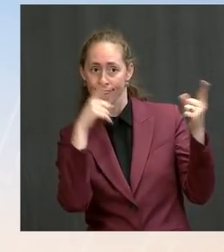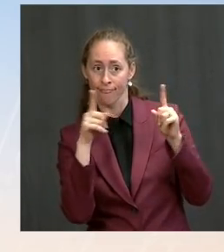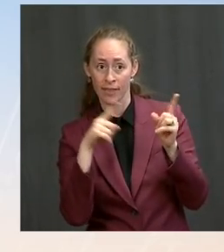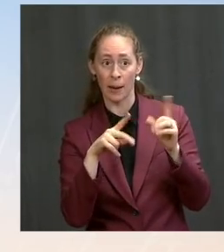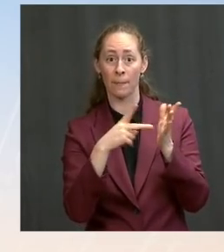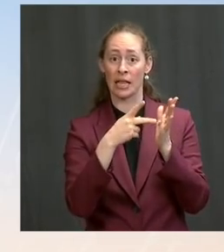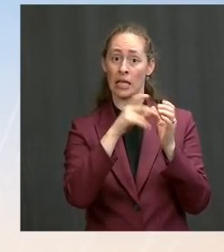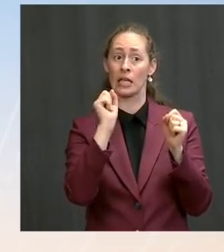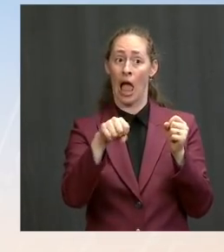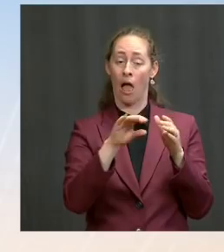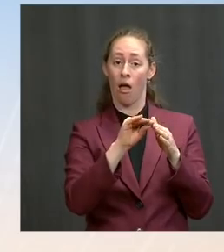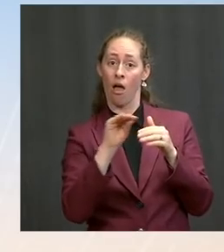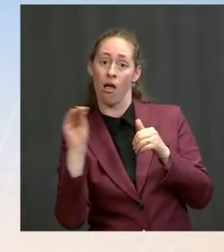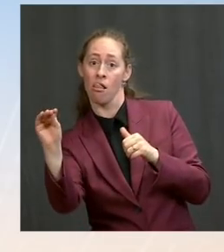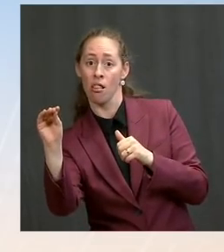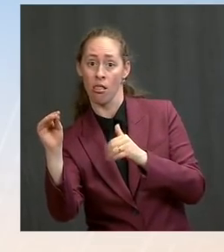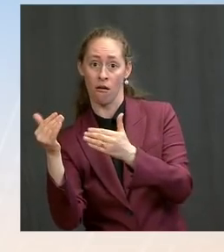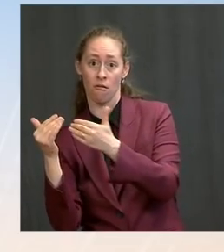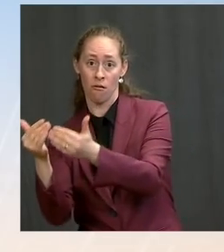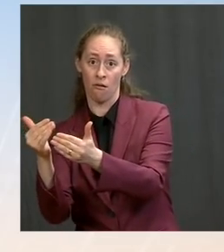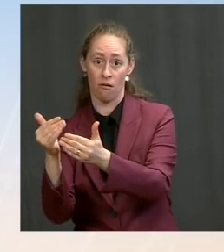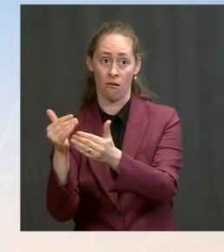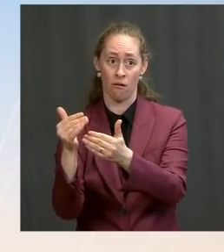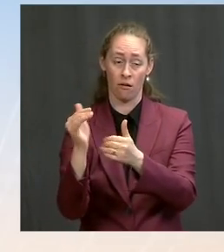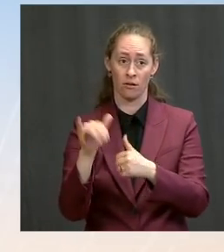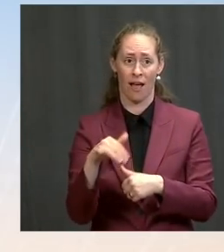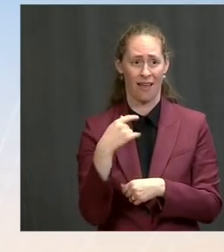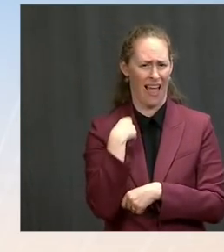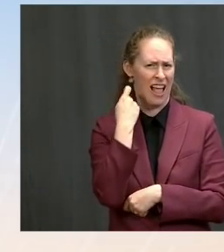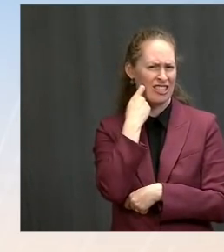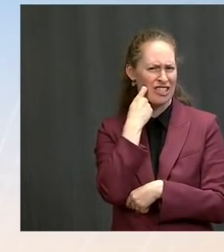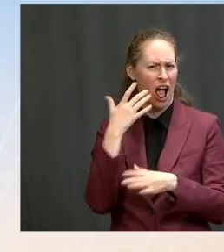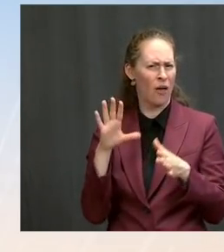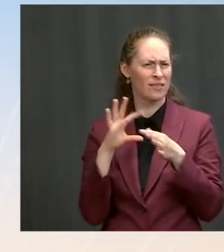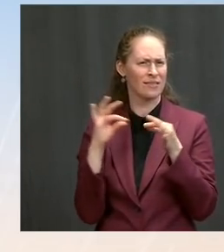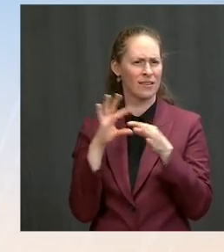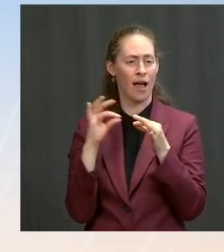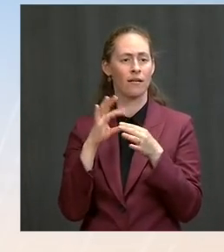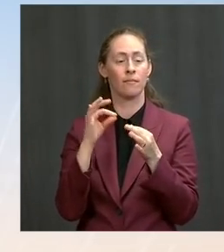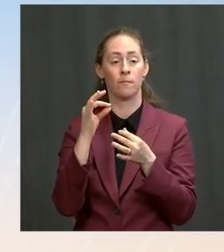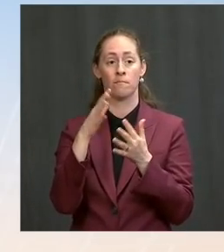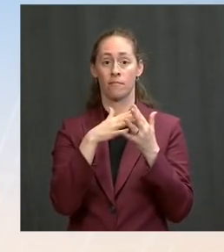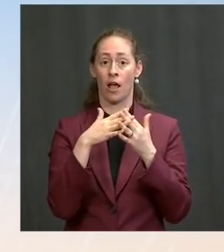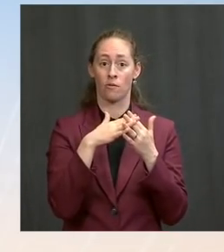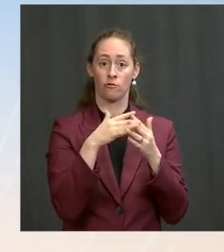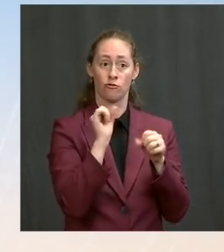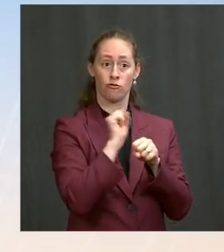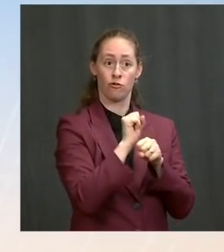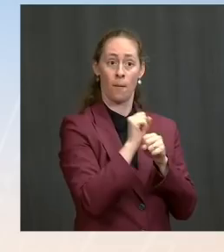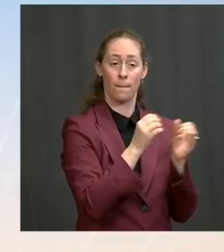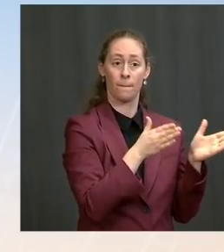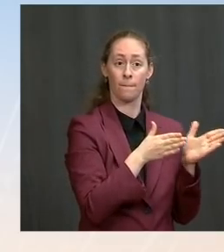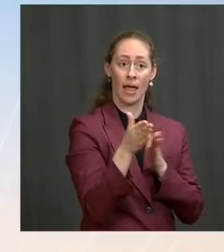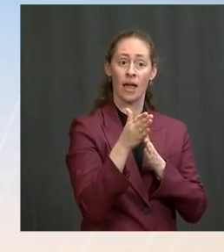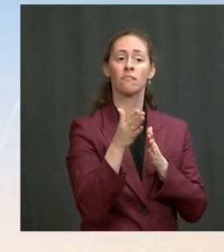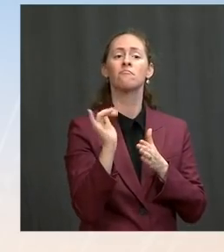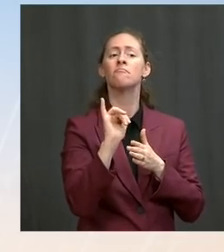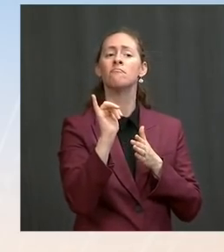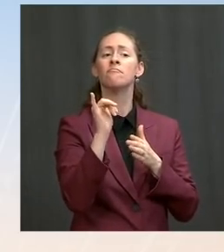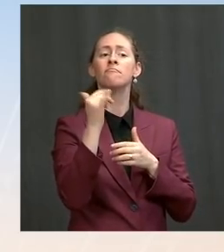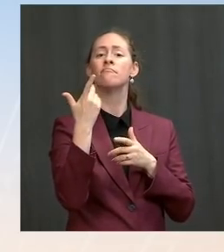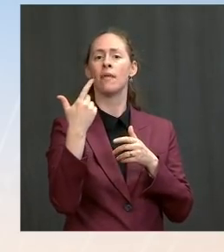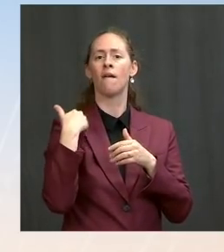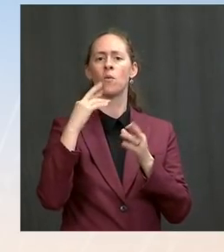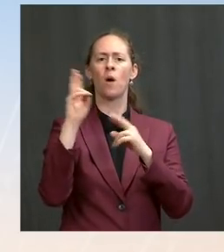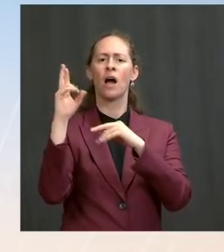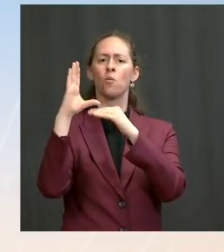the reconciliation bill? Well, I think what I just conveyed is components of the American Jobs Plan, including, say, rebates for electric vehicles,